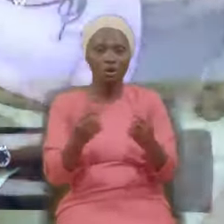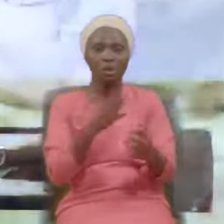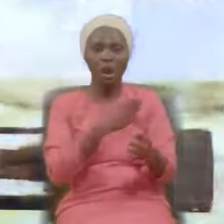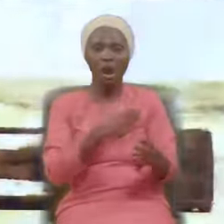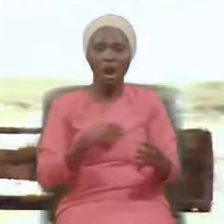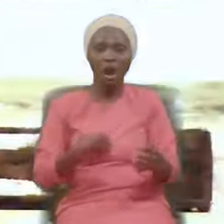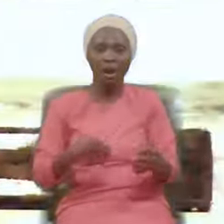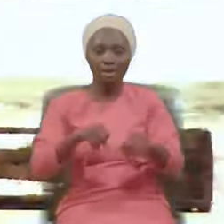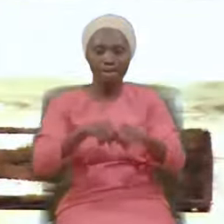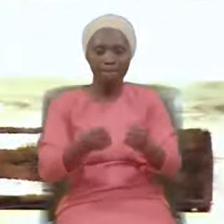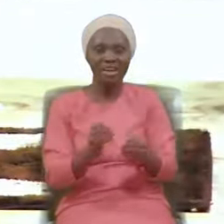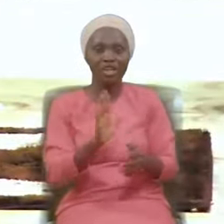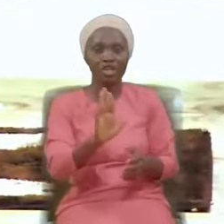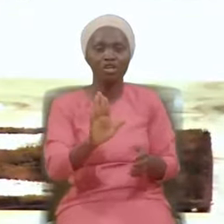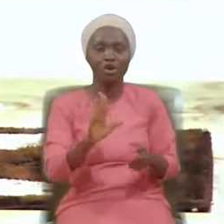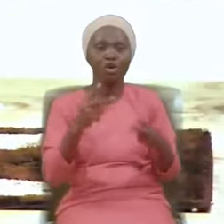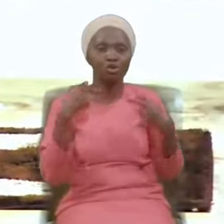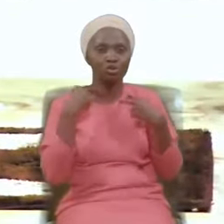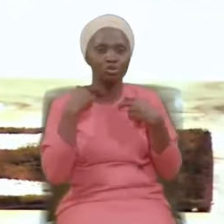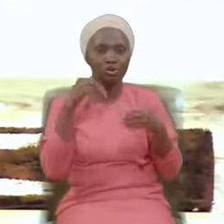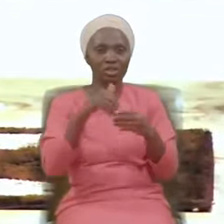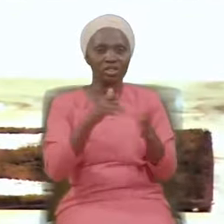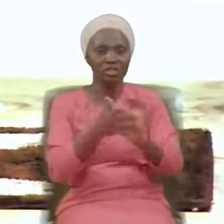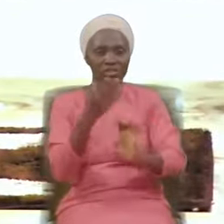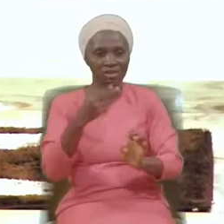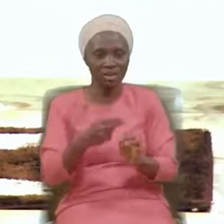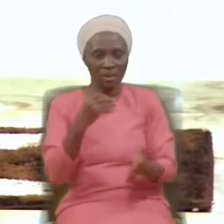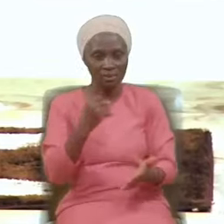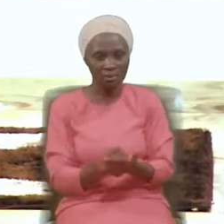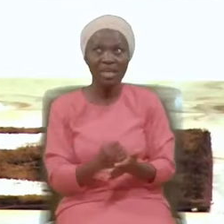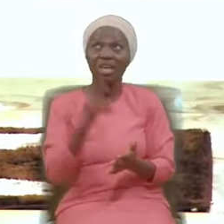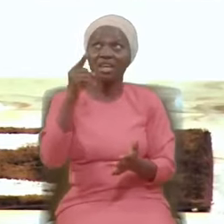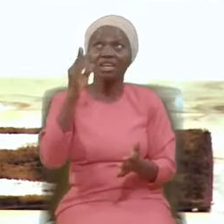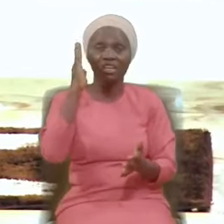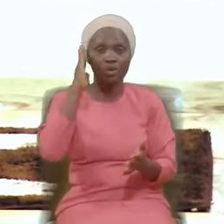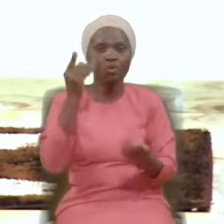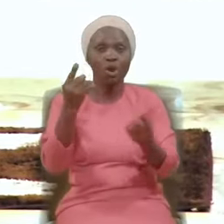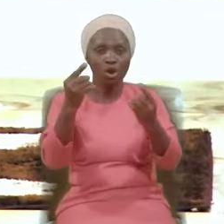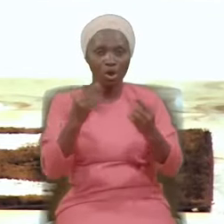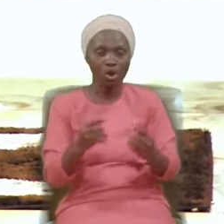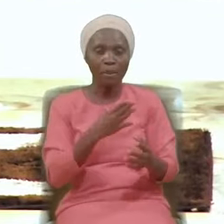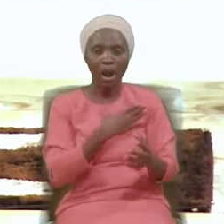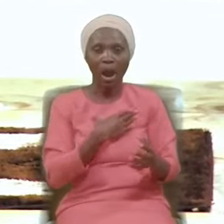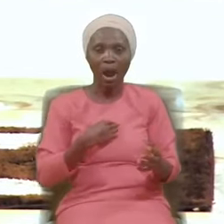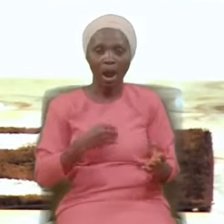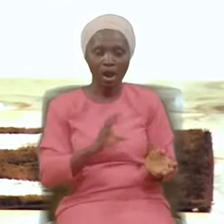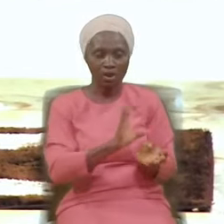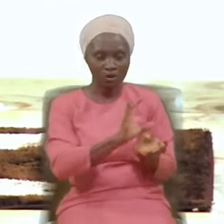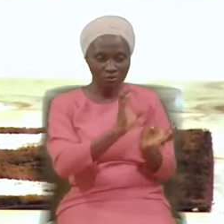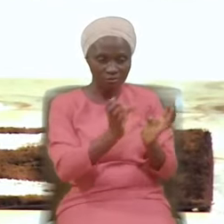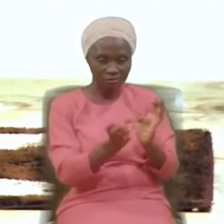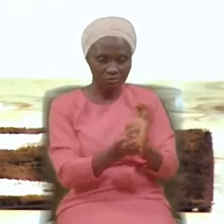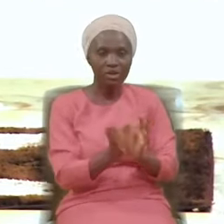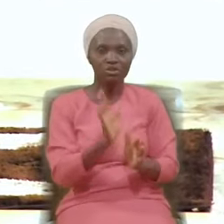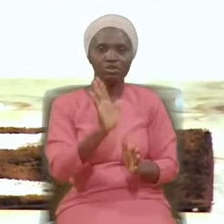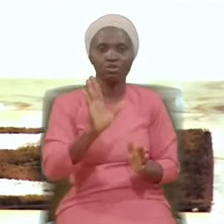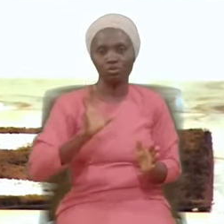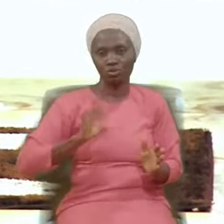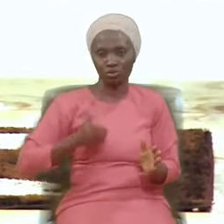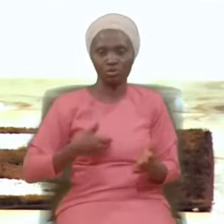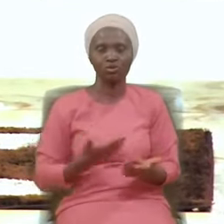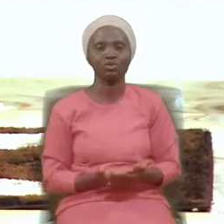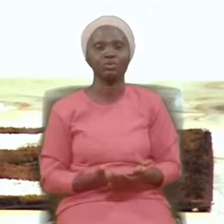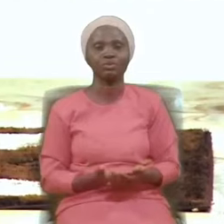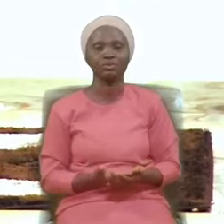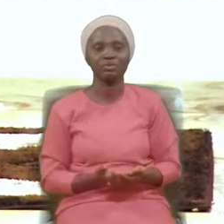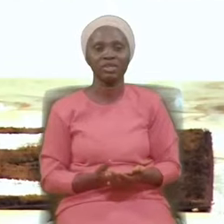your yoke. He will come and convert your soul. Then, look at verse 5, the